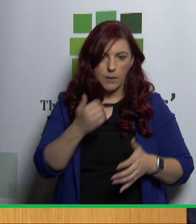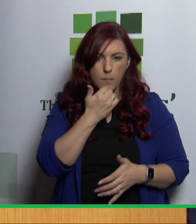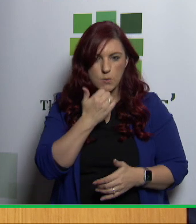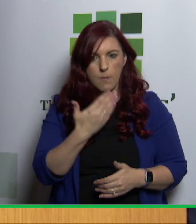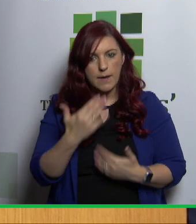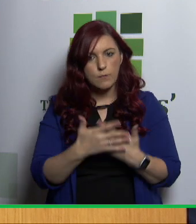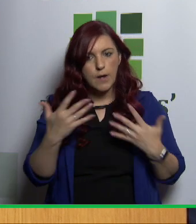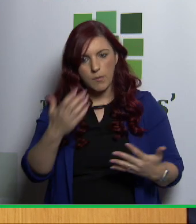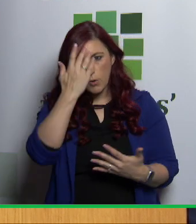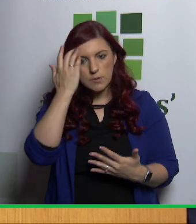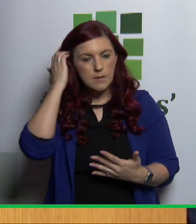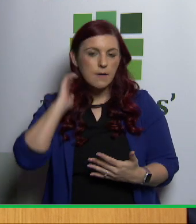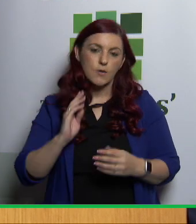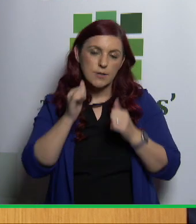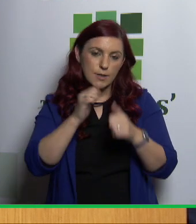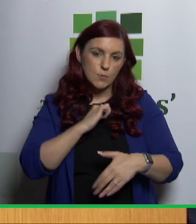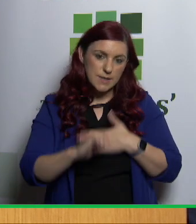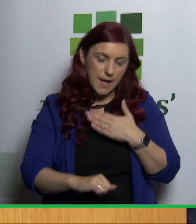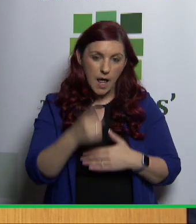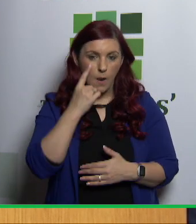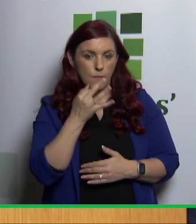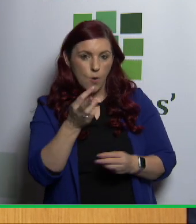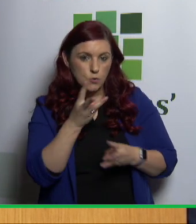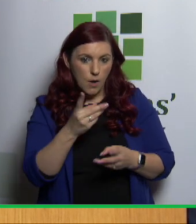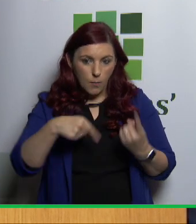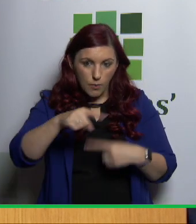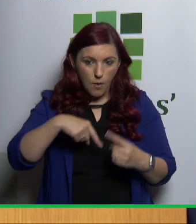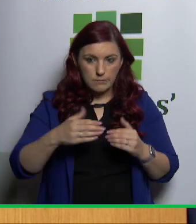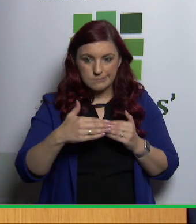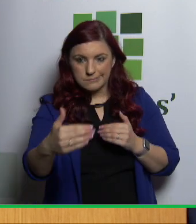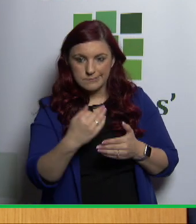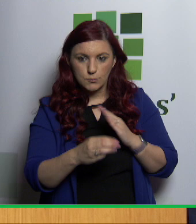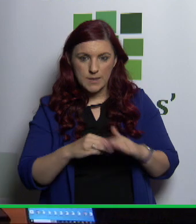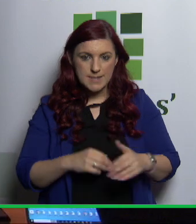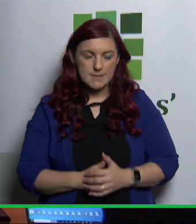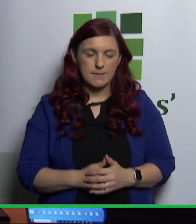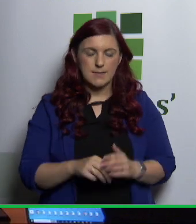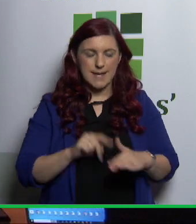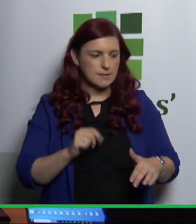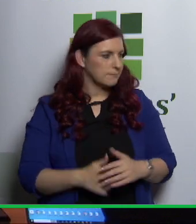very much for your attention here today, and I look forward to working with you all over the coming couple of days. Thank you.